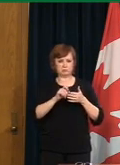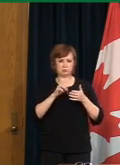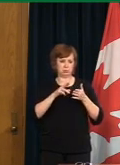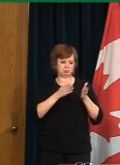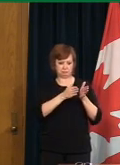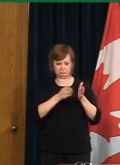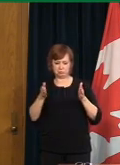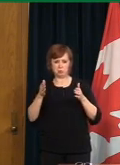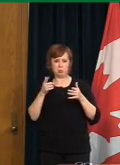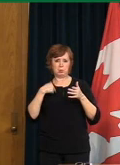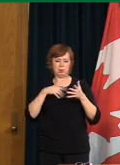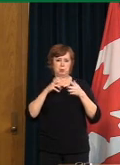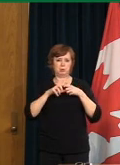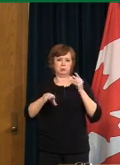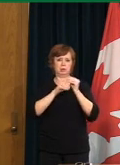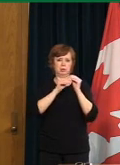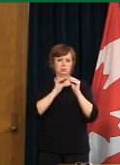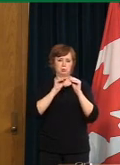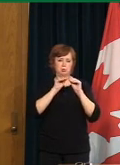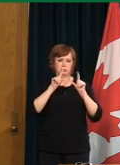getting tested.